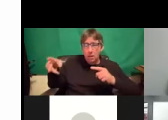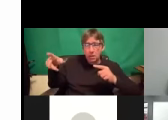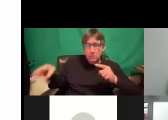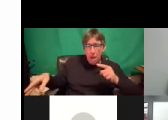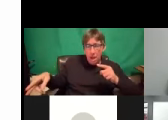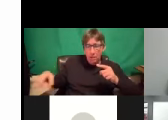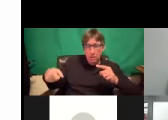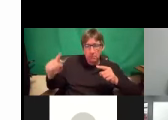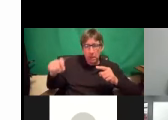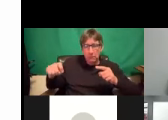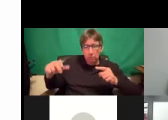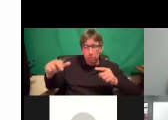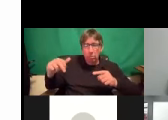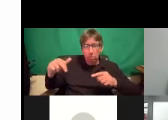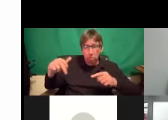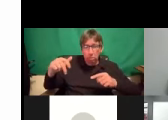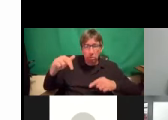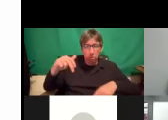wind up on the roads.